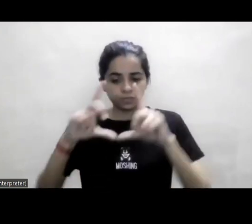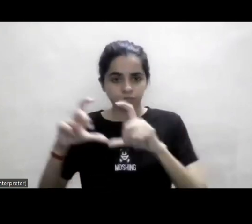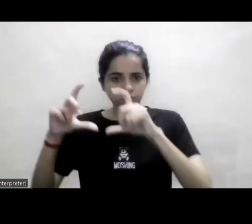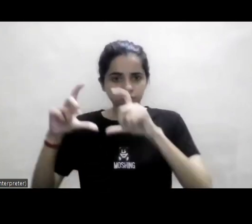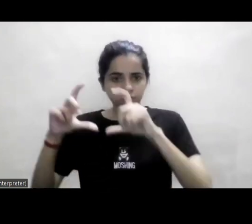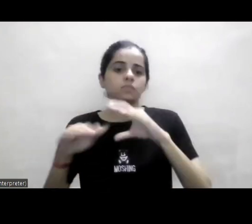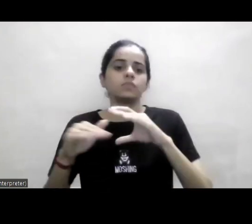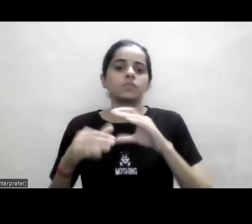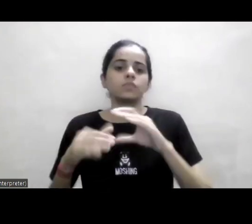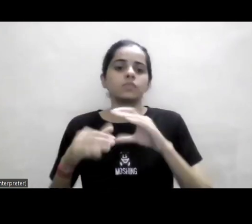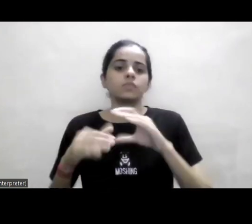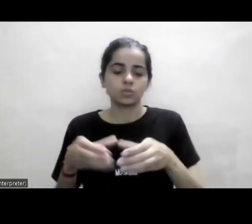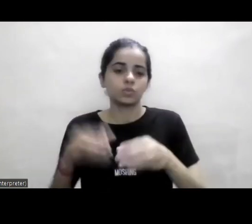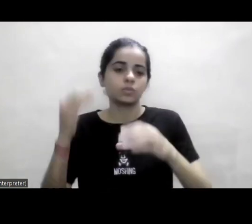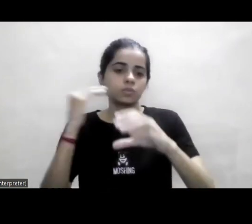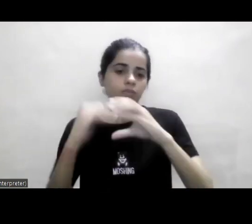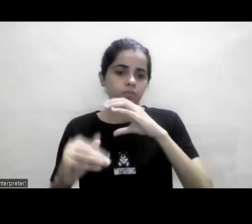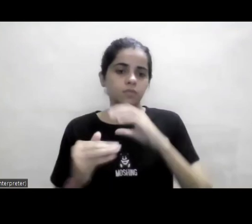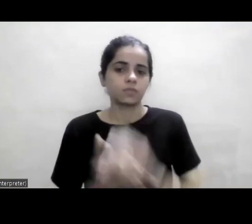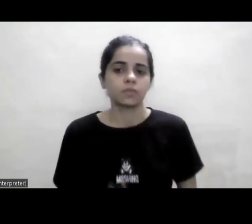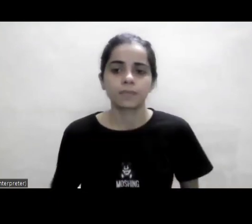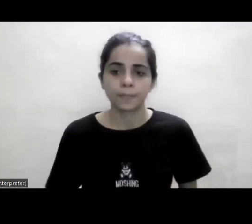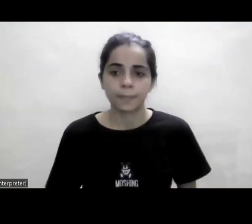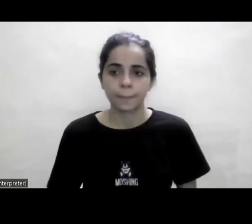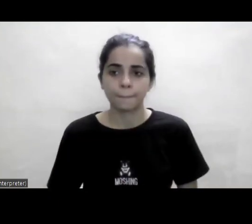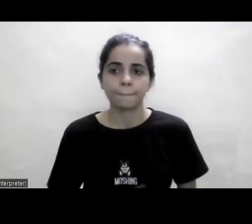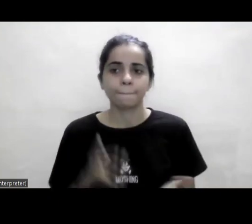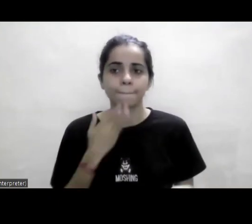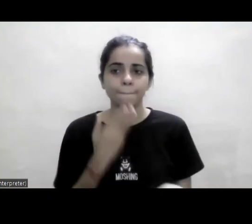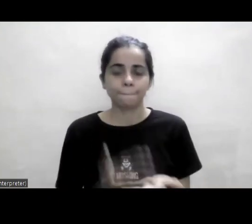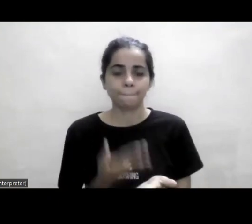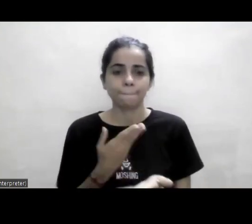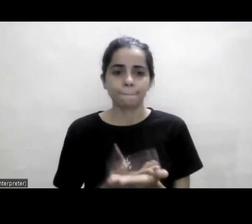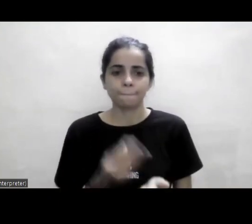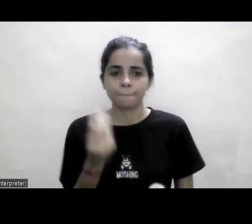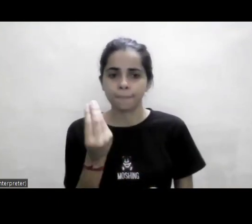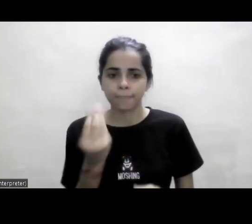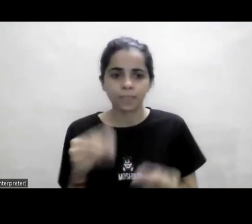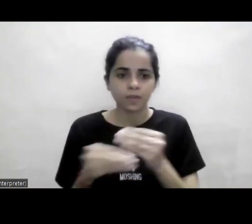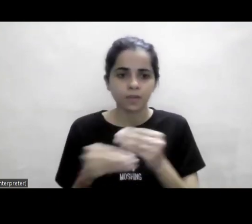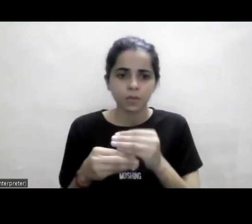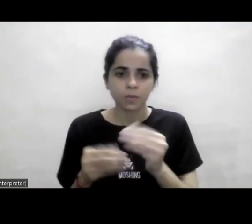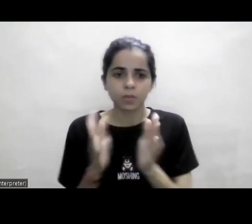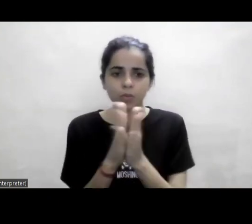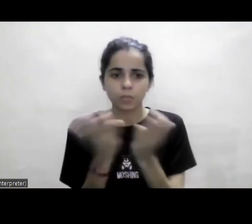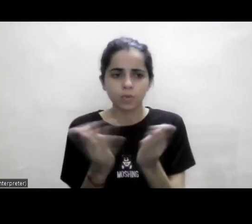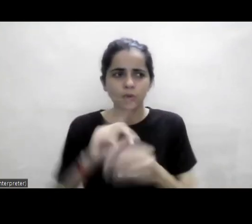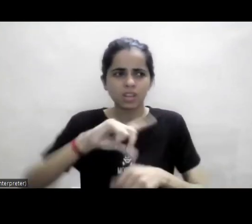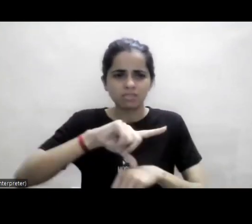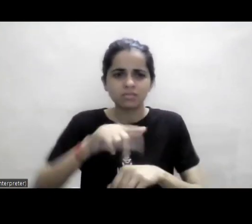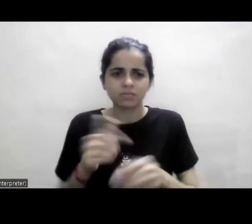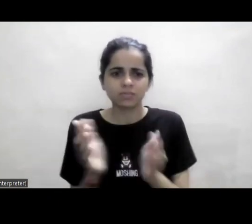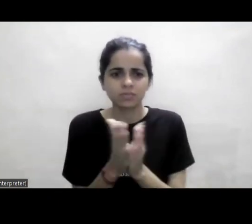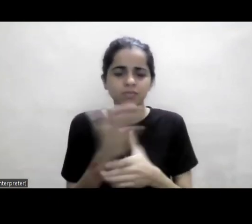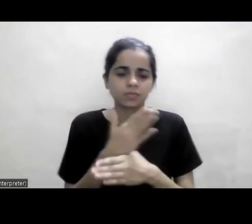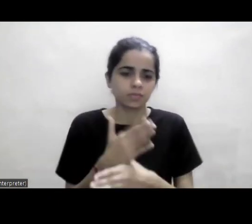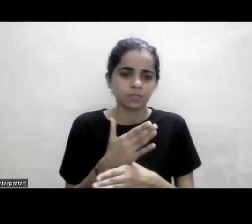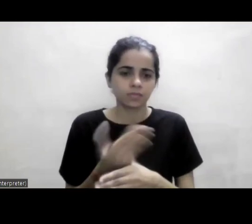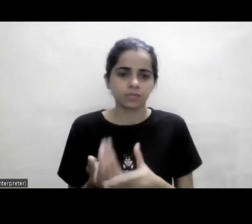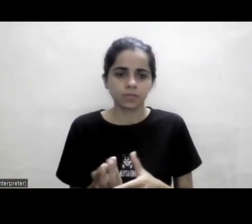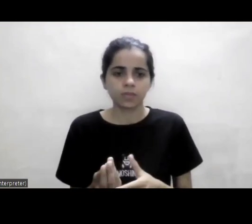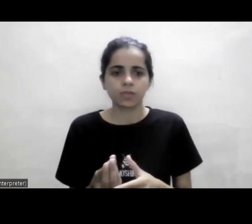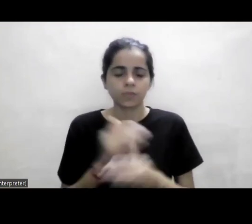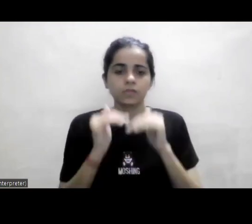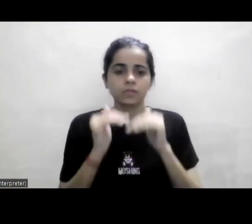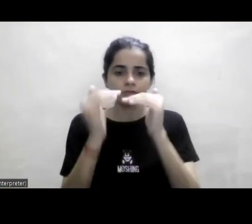and pass it on to you guys. Yeah. Thank you so much. I think somebody did share the books later, but if anything is left or you think